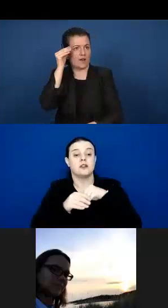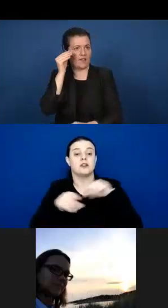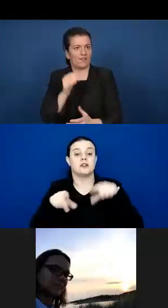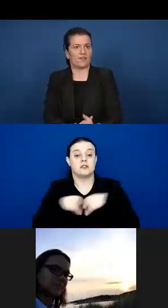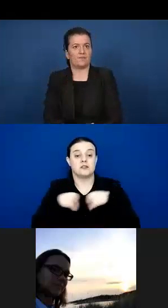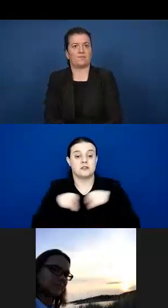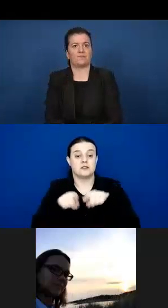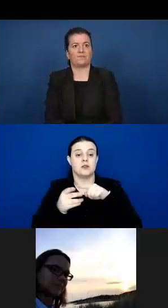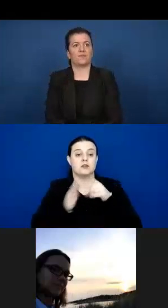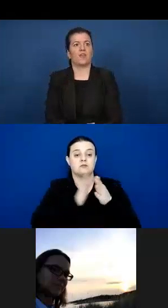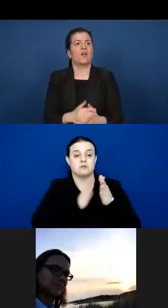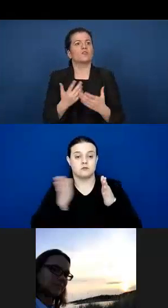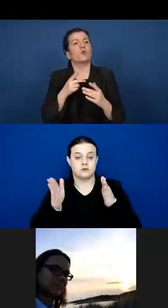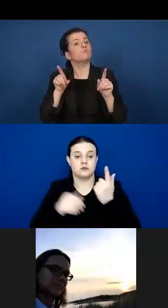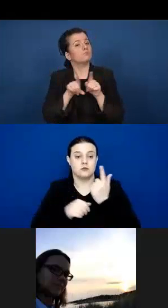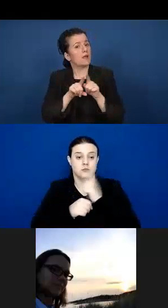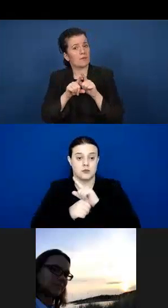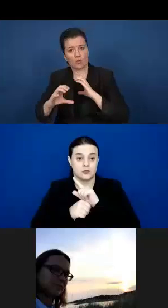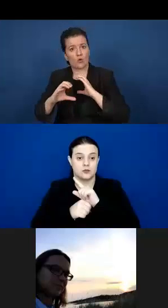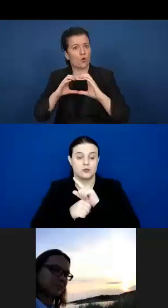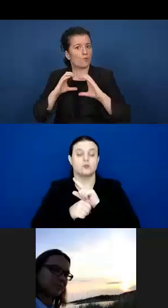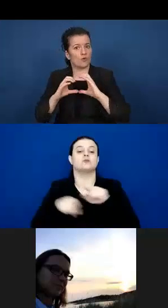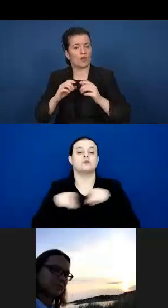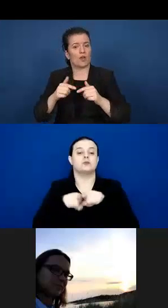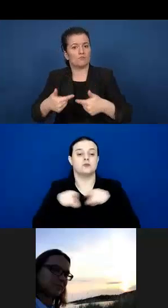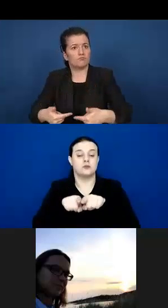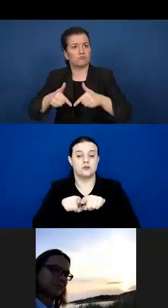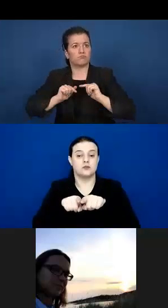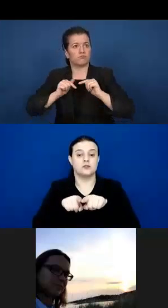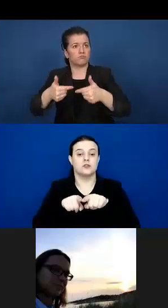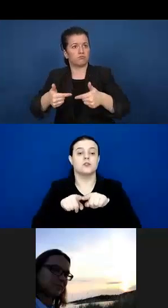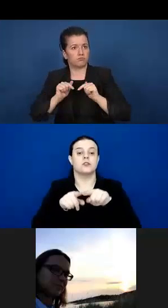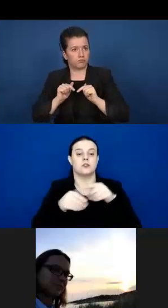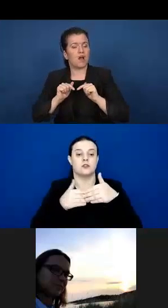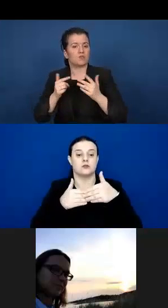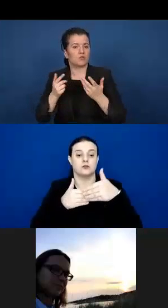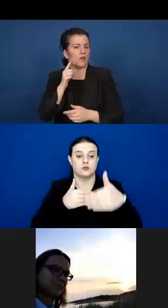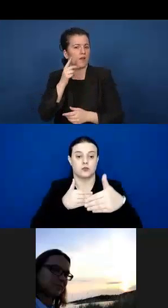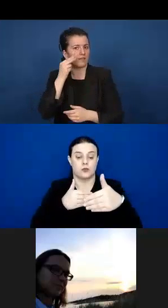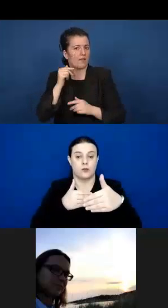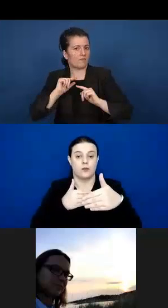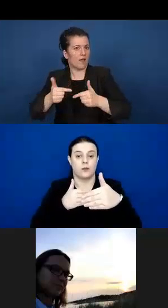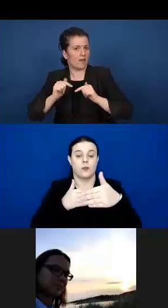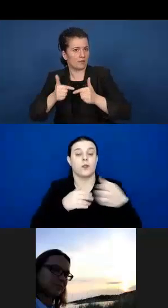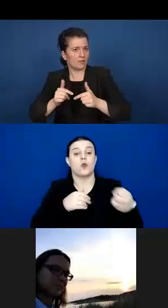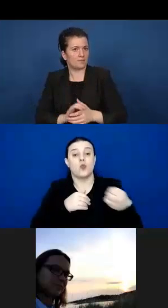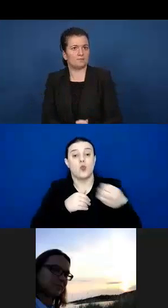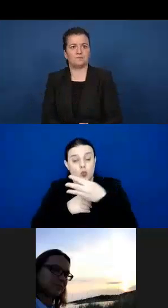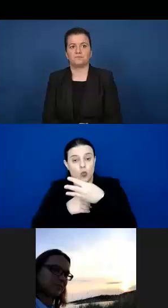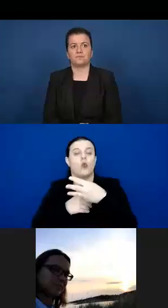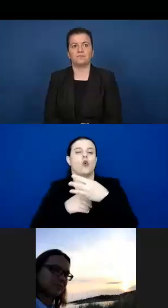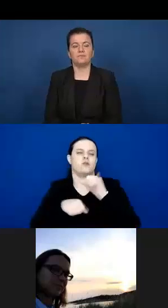activation sequences by a set of actuators to the dynamics of their unfolding. This is a new approach to